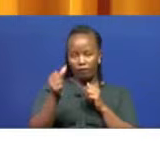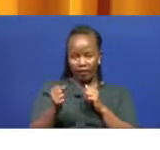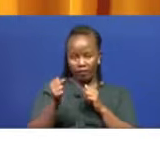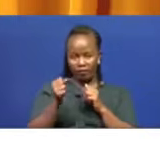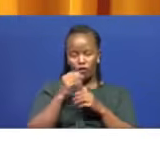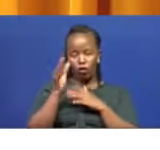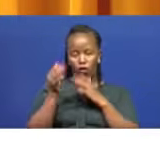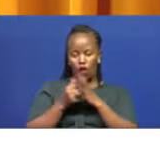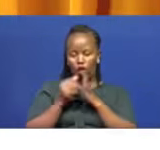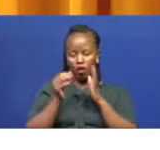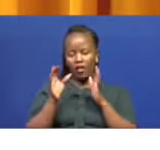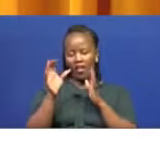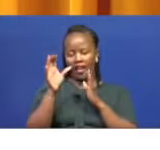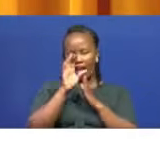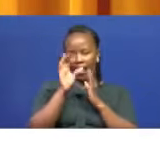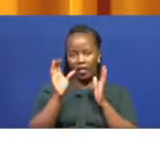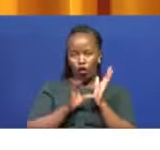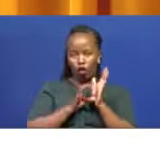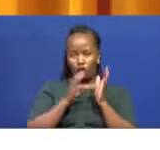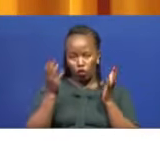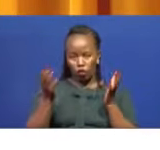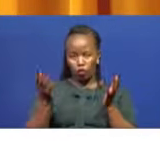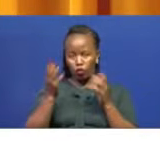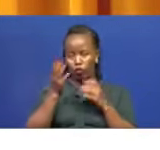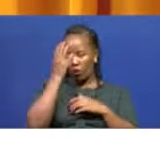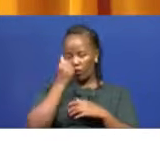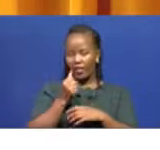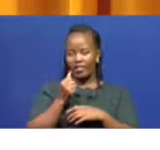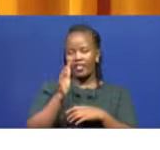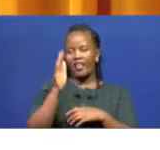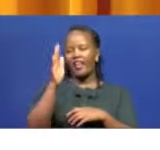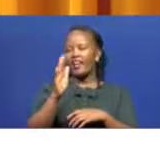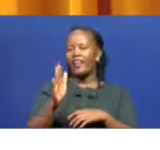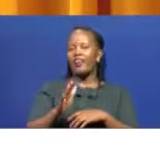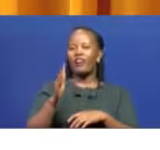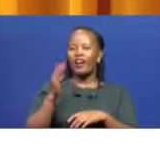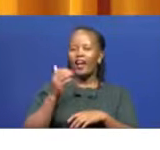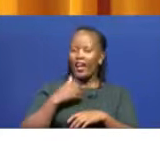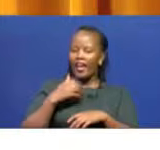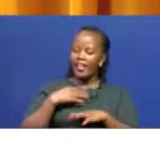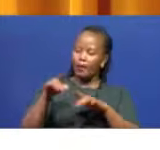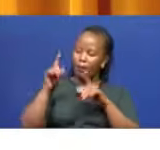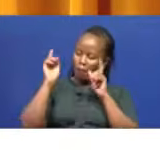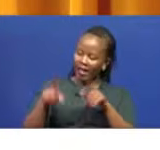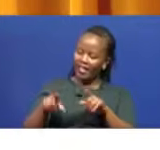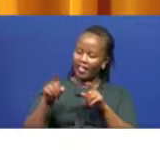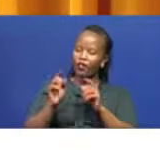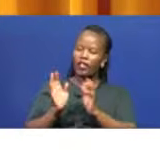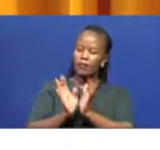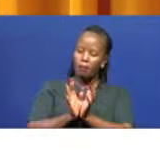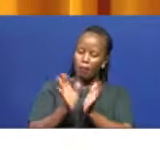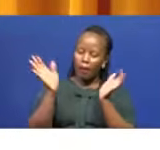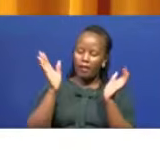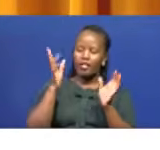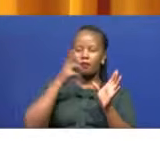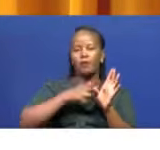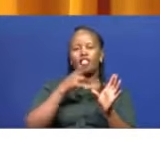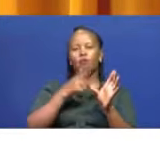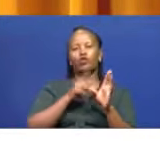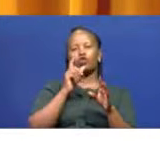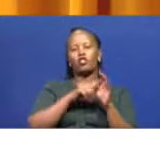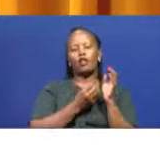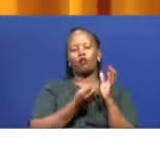are unconstitutional, as they were never subjected to the mandatory public participation during their